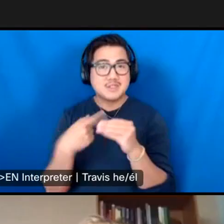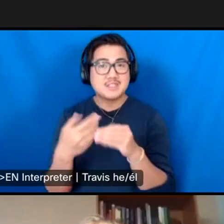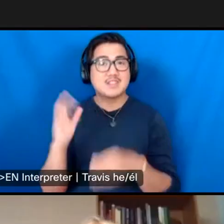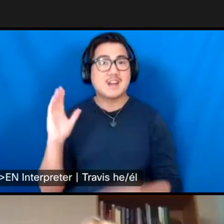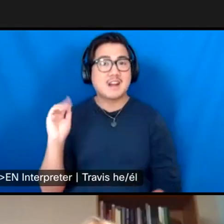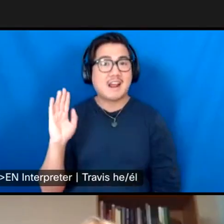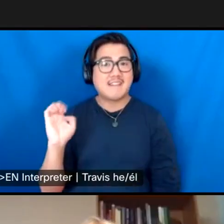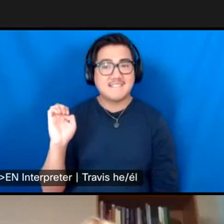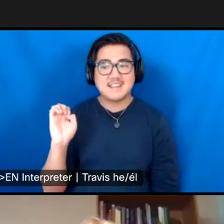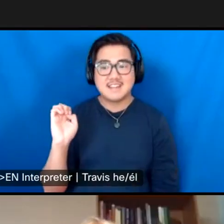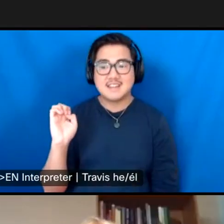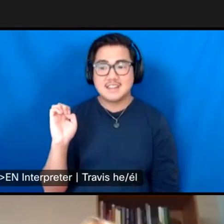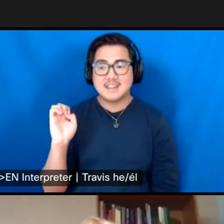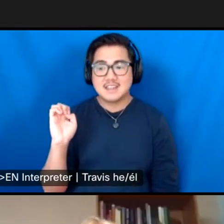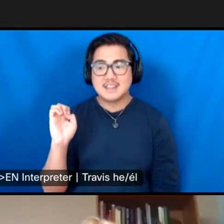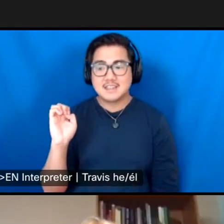and I think that,